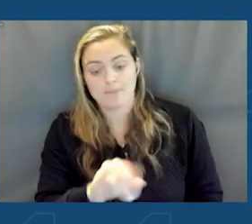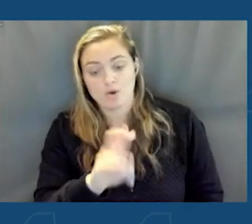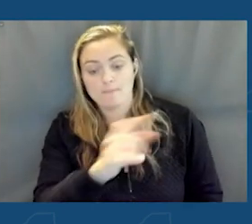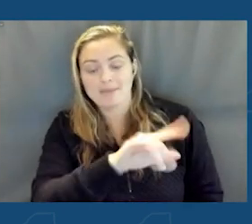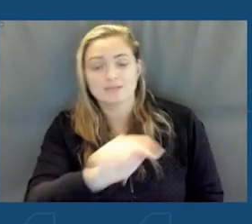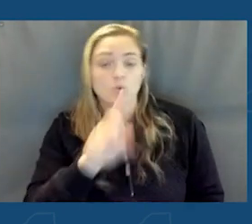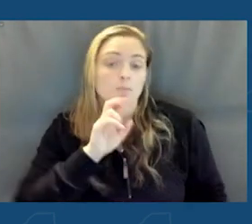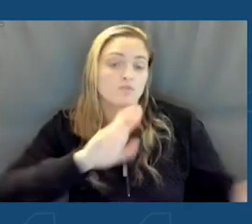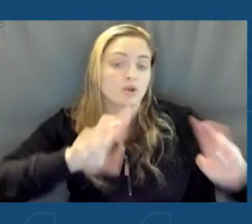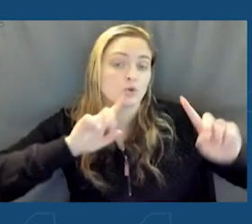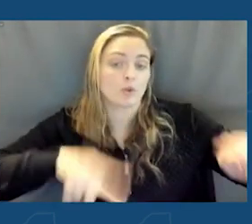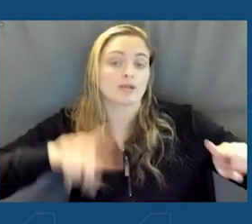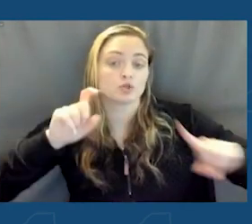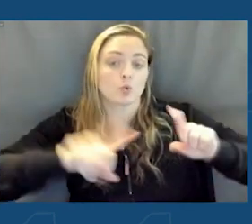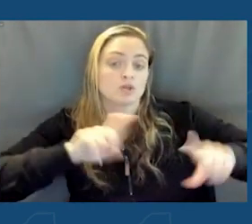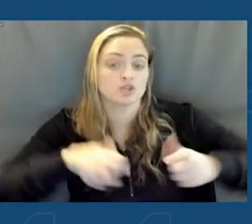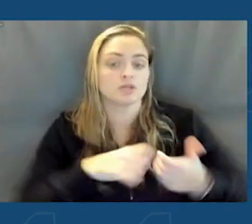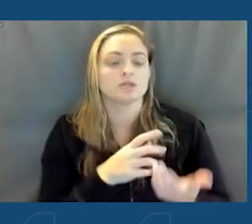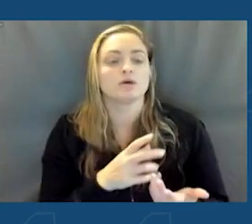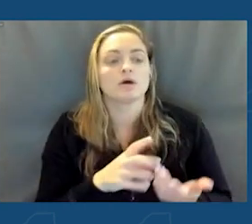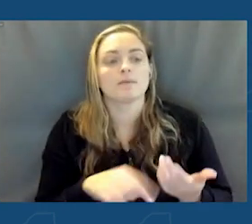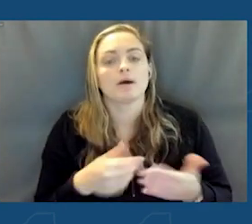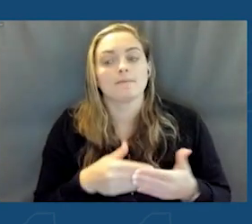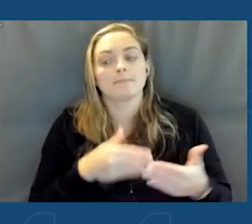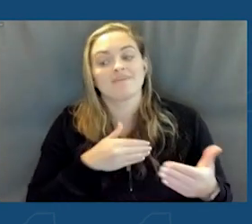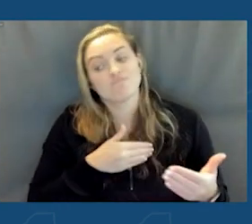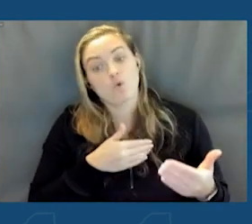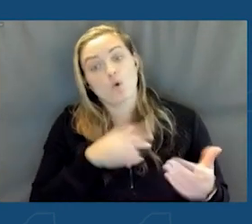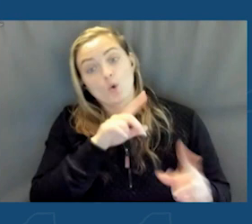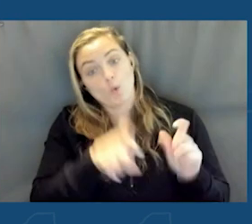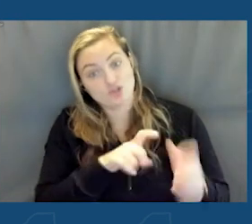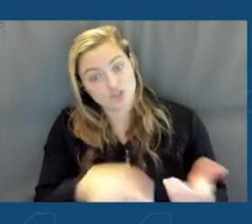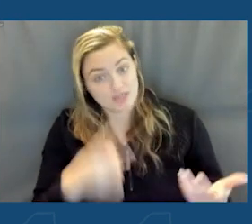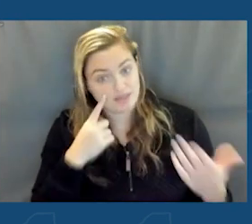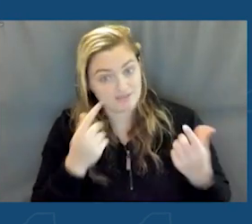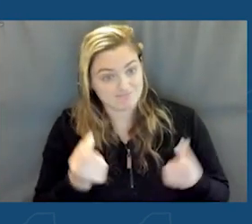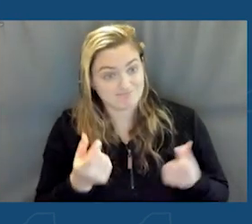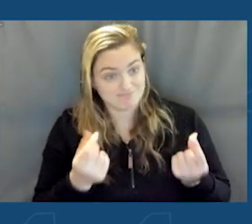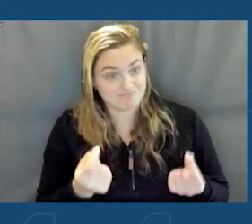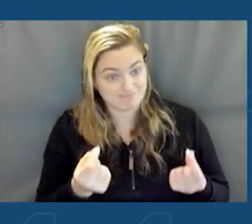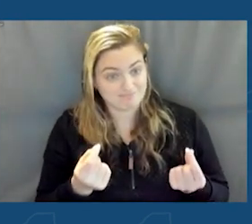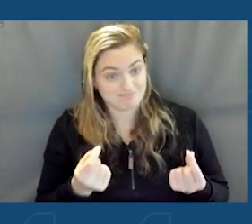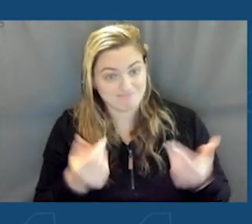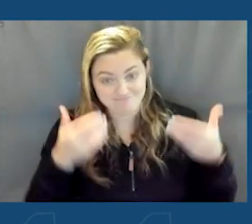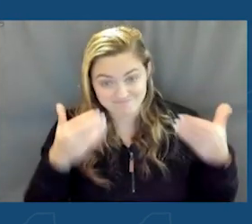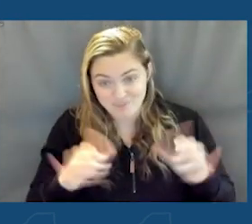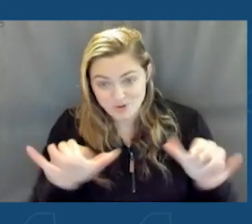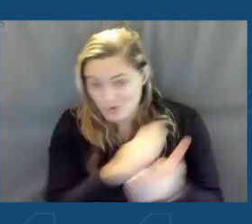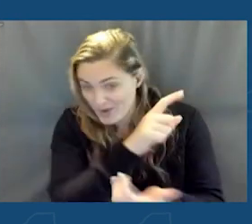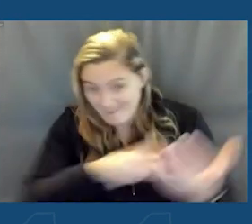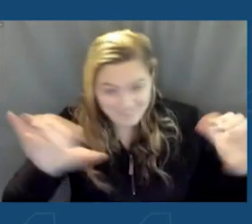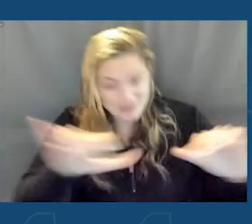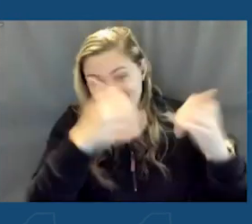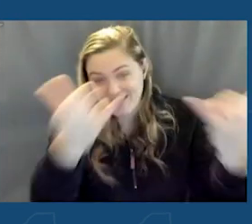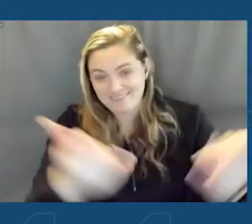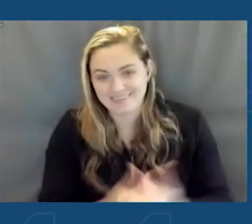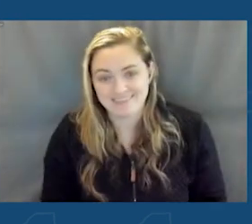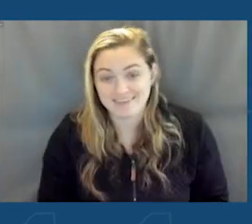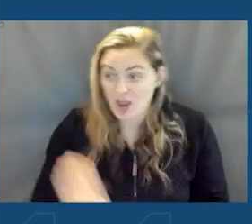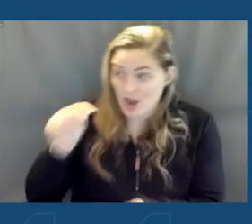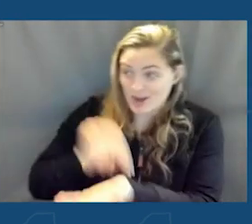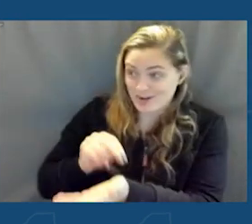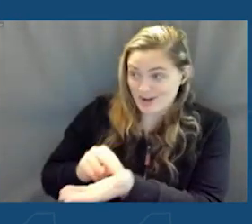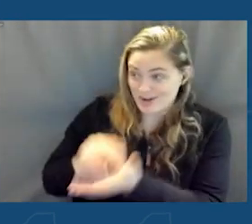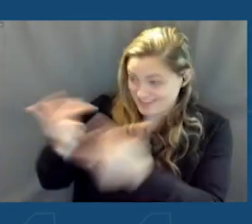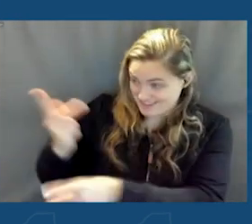some questions. But before I get to the questions, I think I'll do what I have to do here. Nurse Marie's going to take care